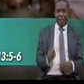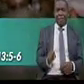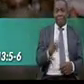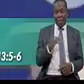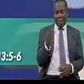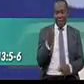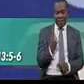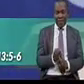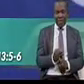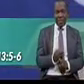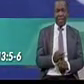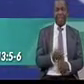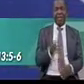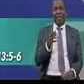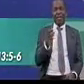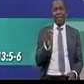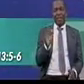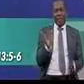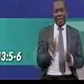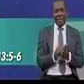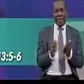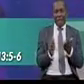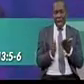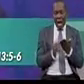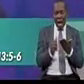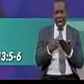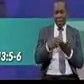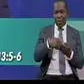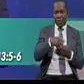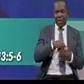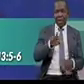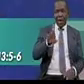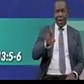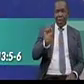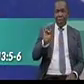perished not. Give me a good amen. Amen.